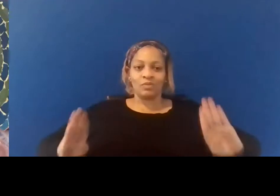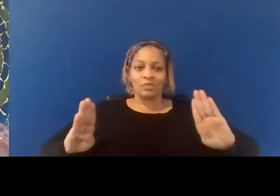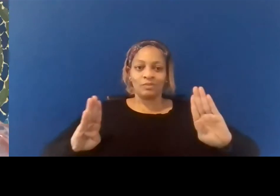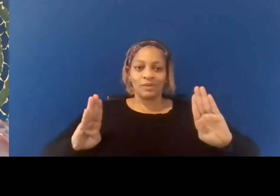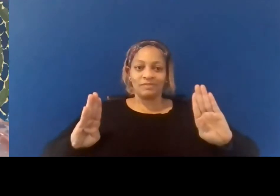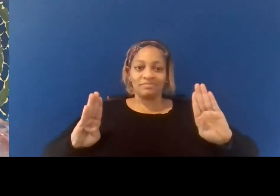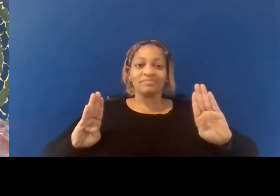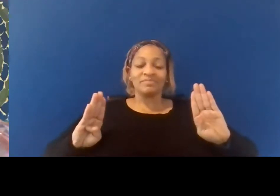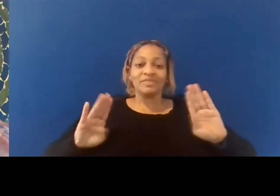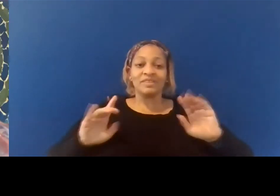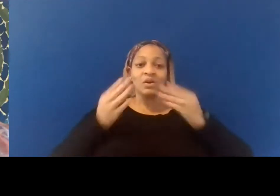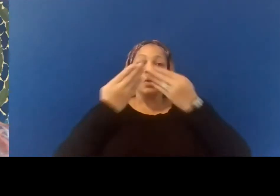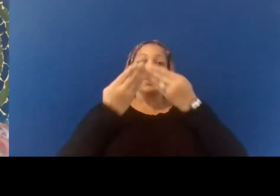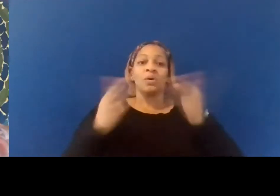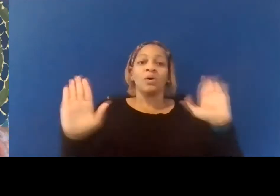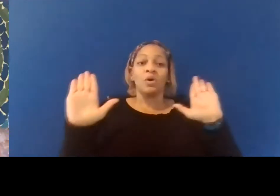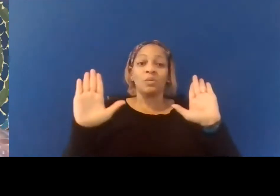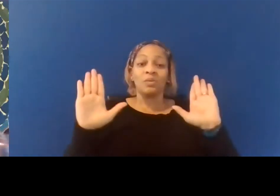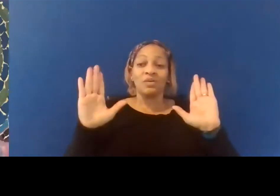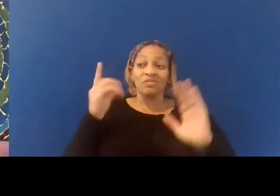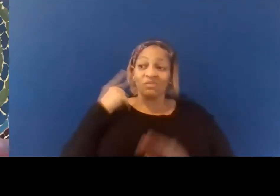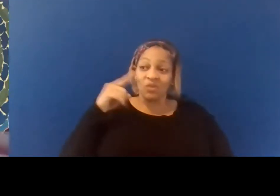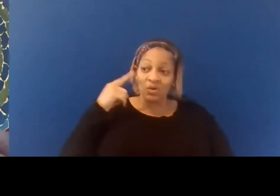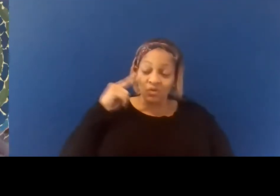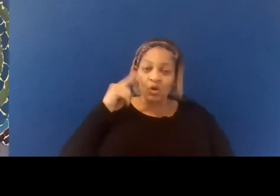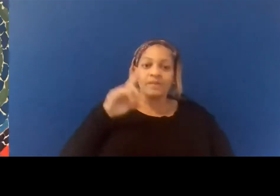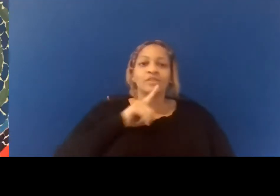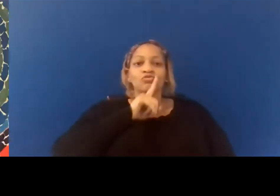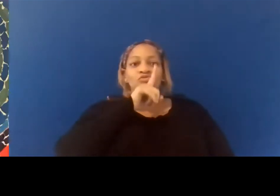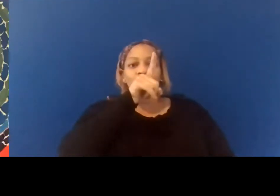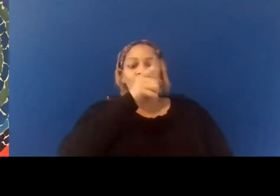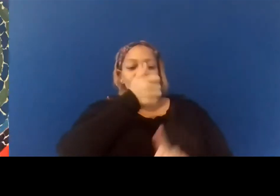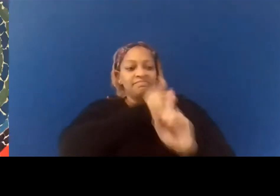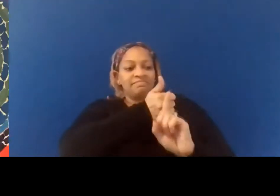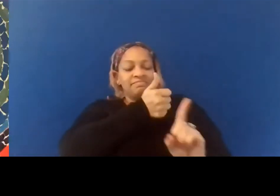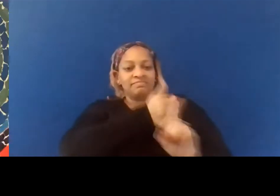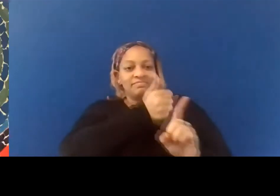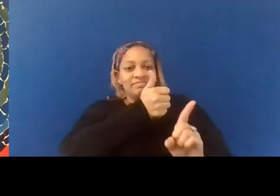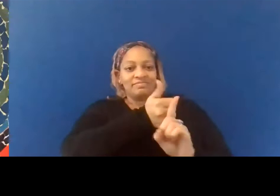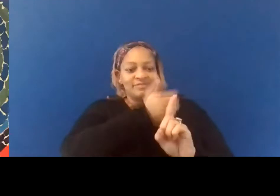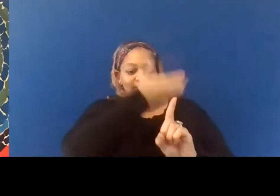Just open to the truth of who you really are.